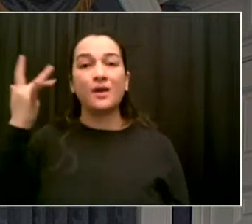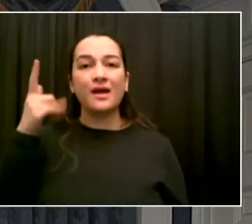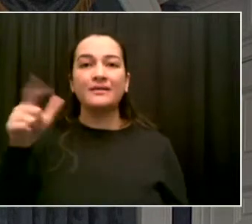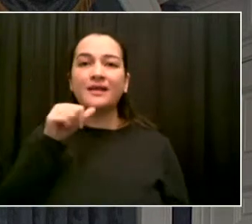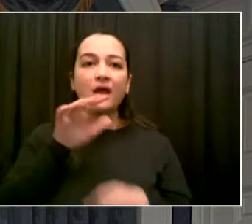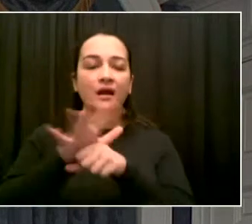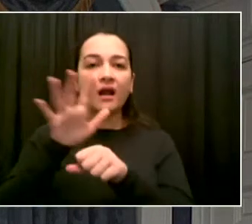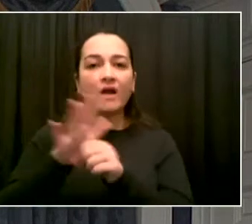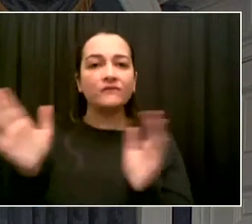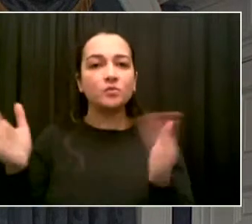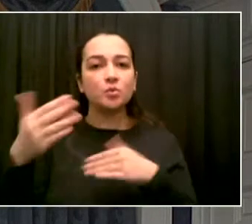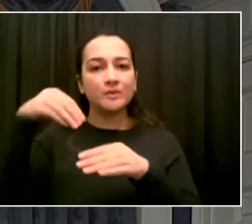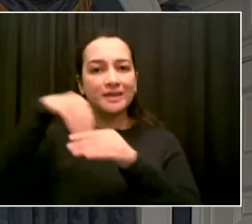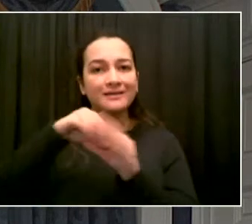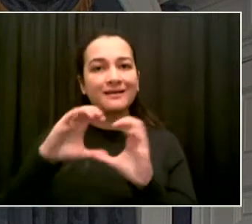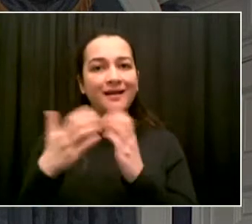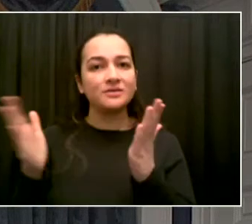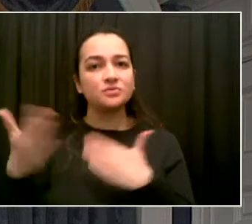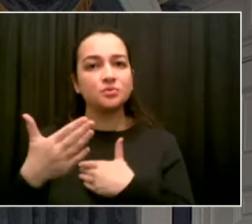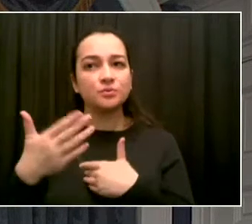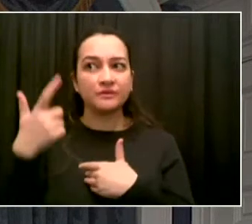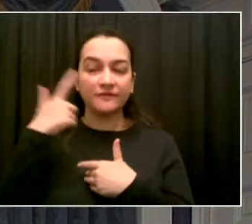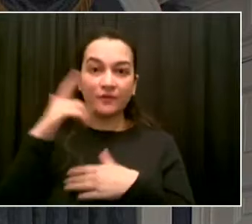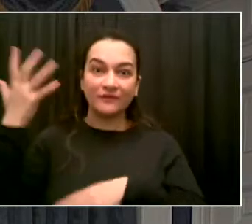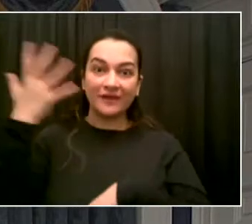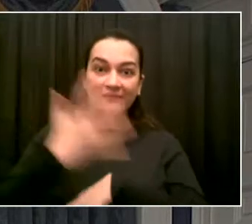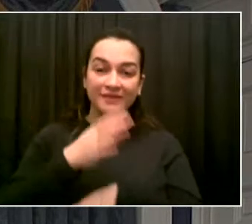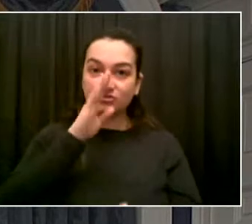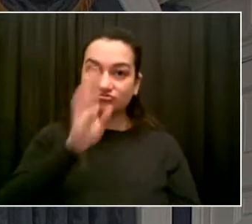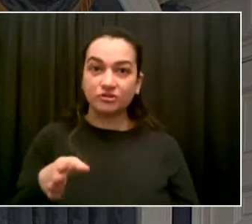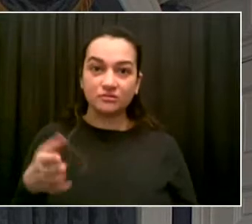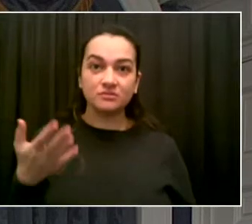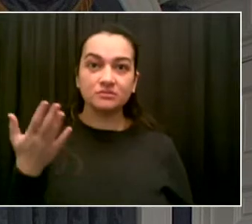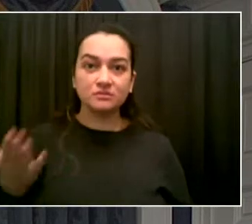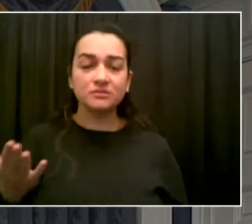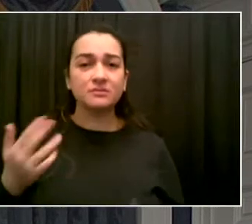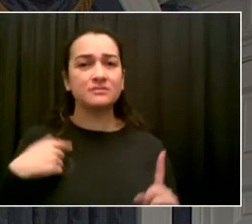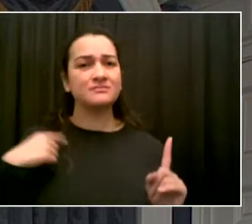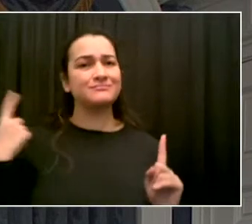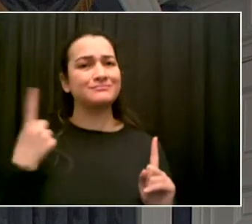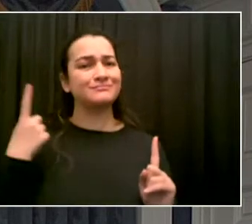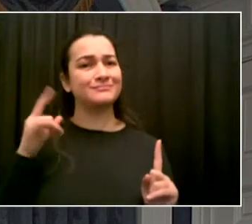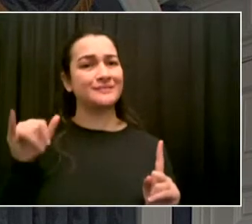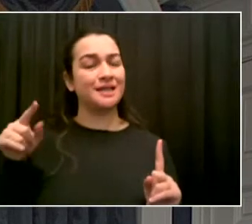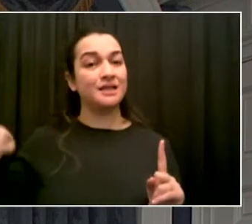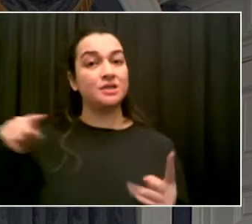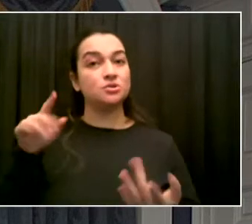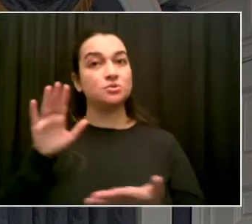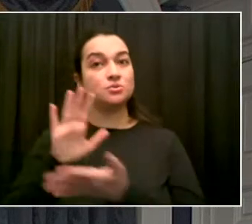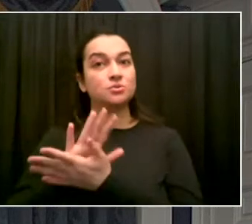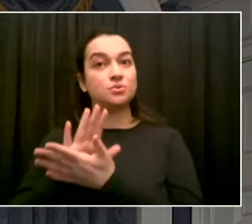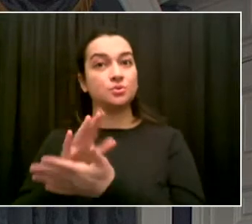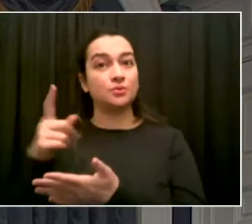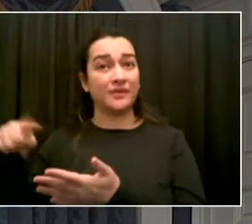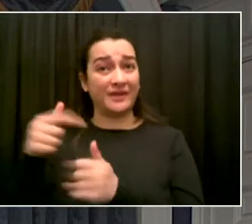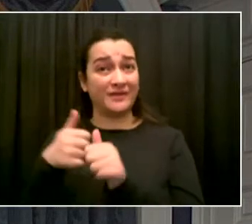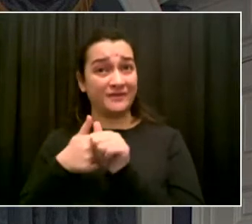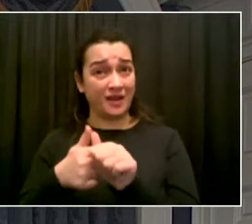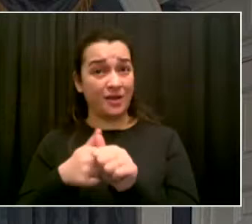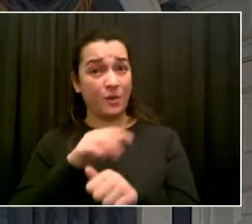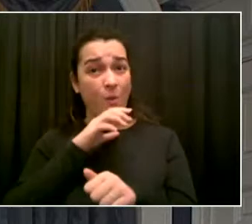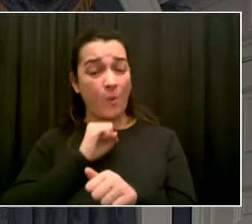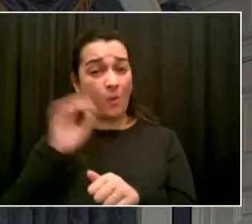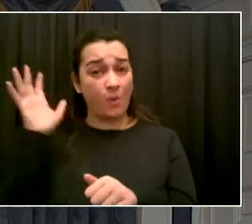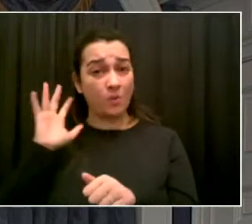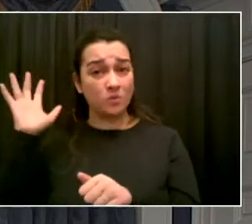of separation been factored into these schools? And are you still pushing to expand to 5 day a week in person during this